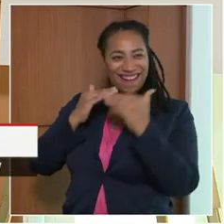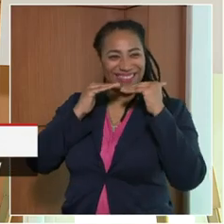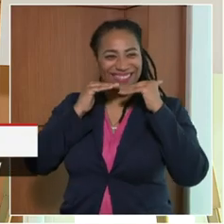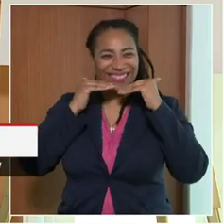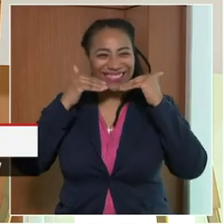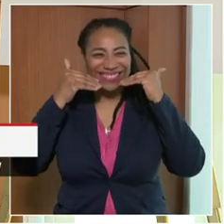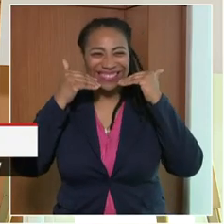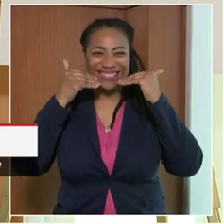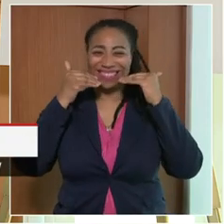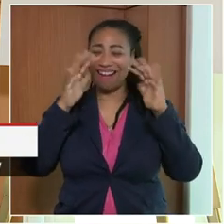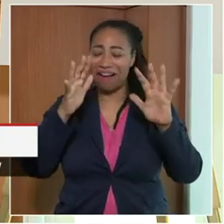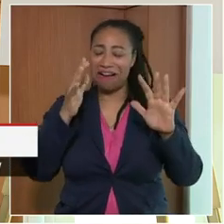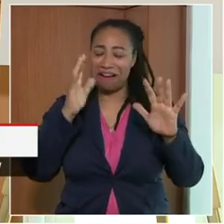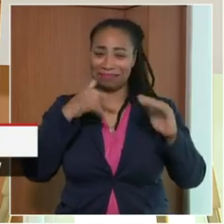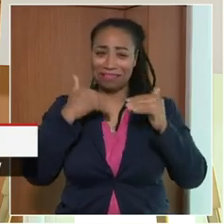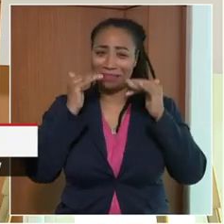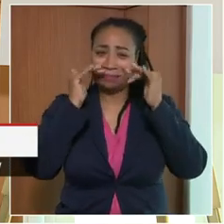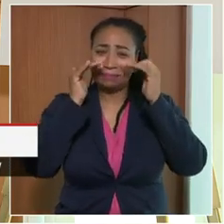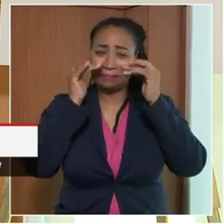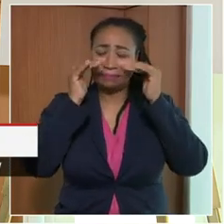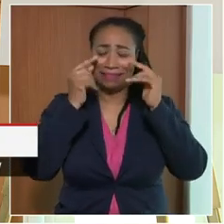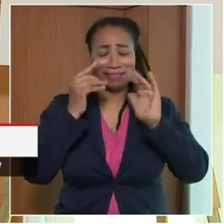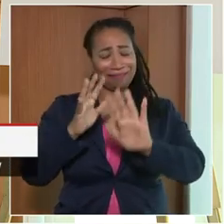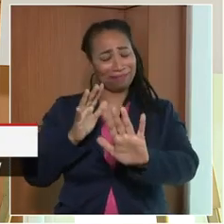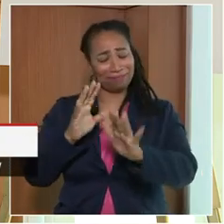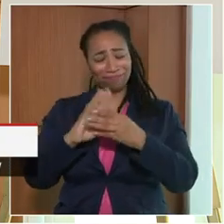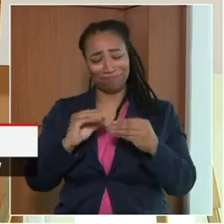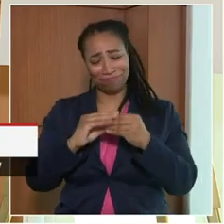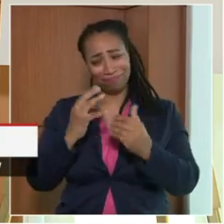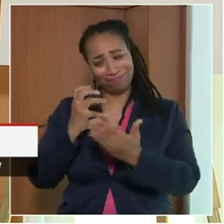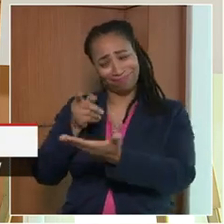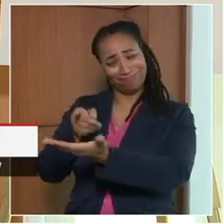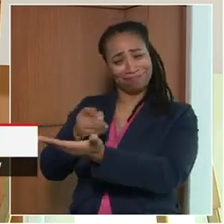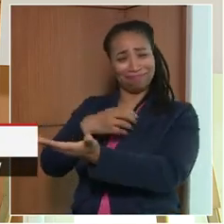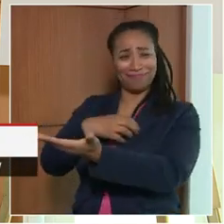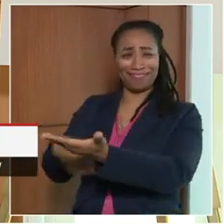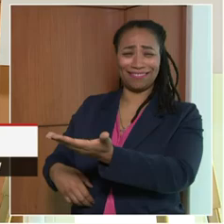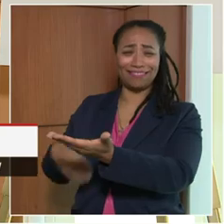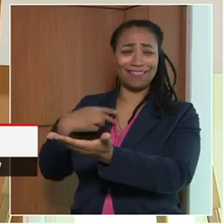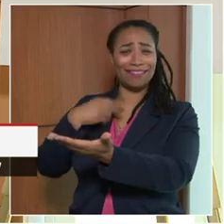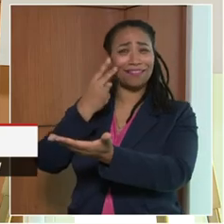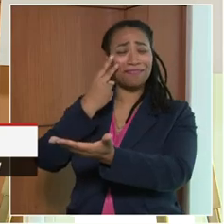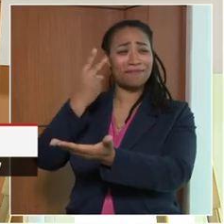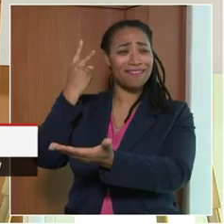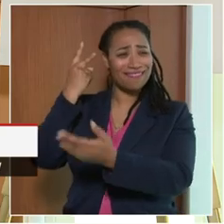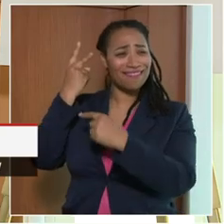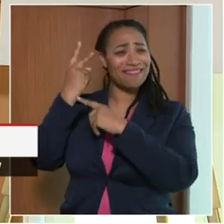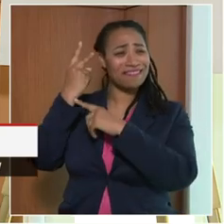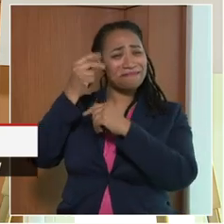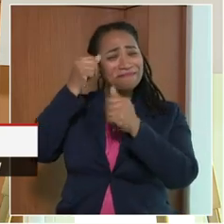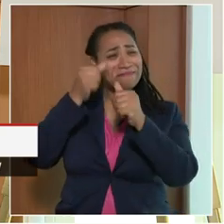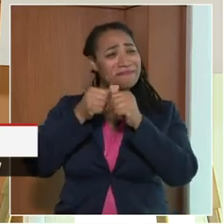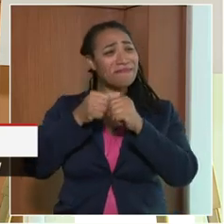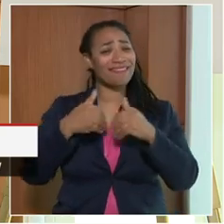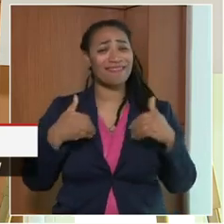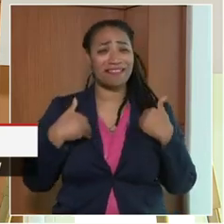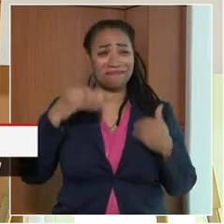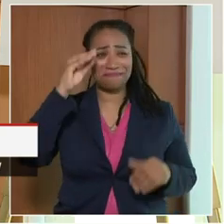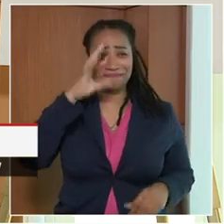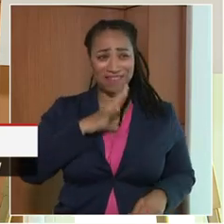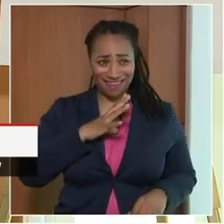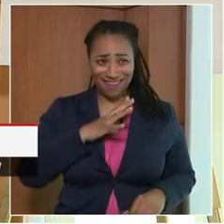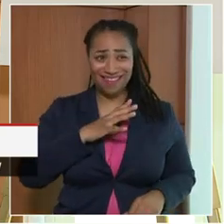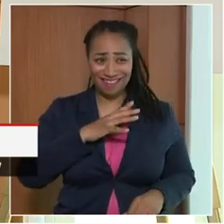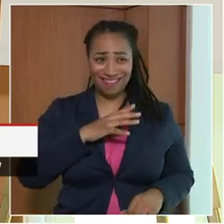a young man, I call him Percy, because when I first met him as a young person and I asked him his name, he told me his name was Percy. But